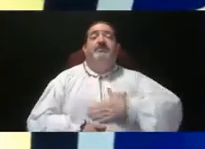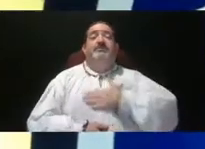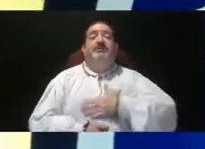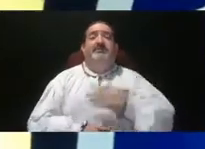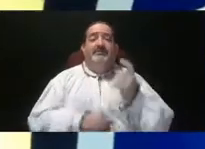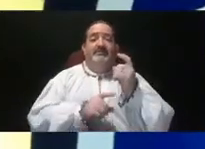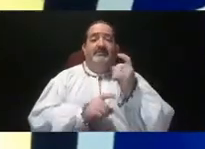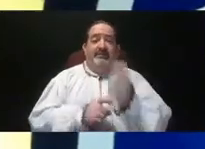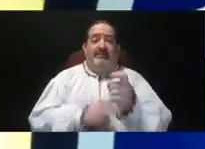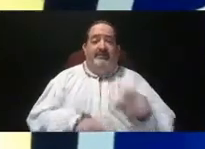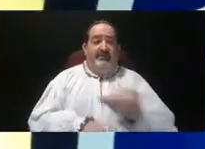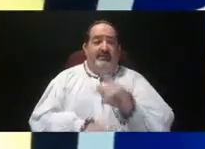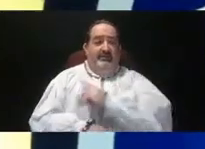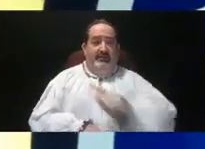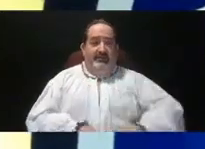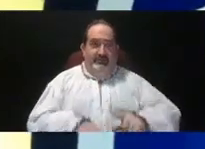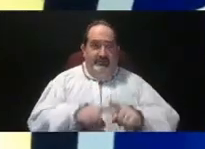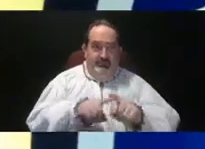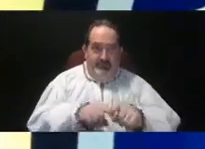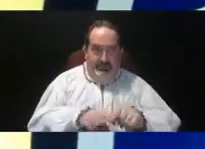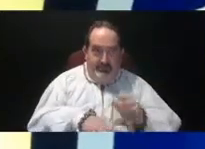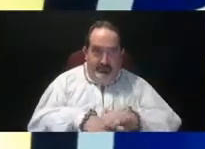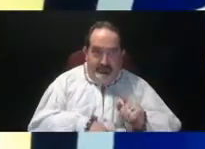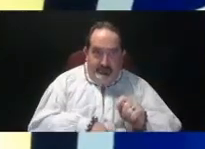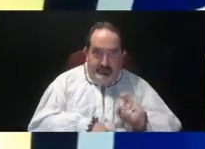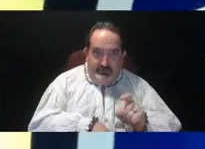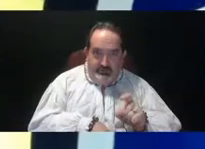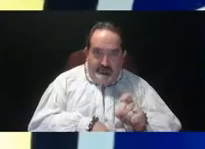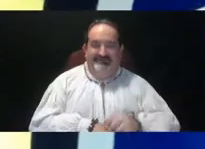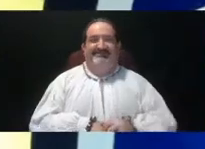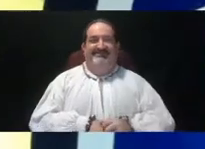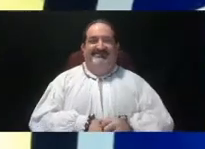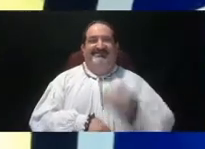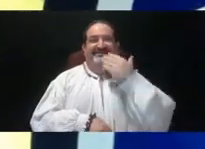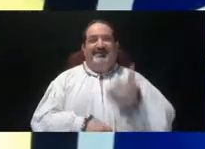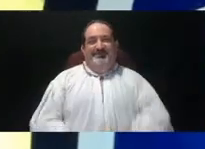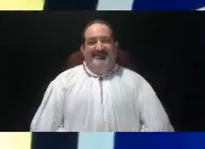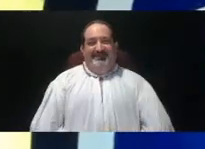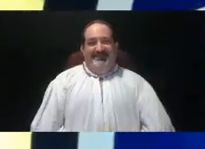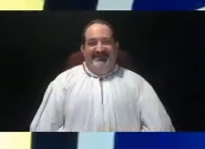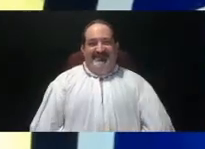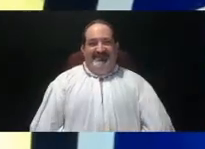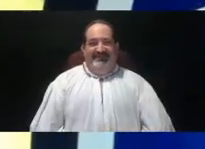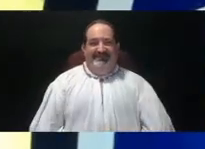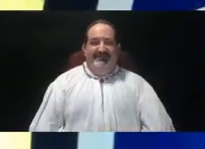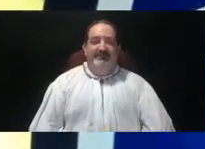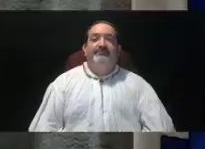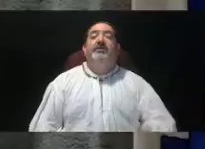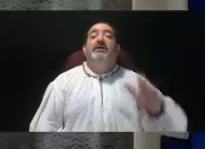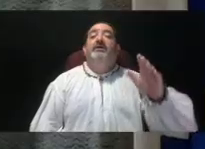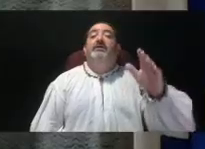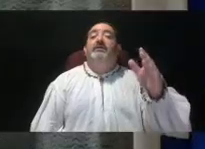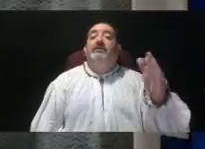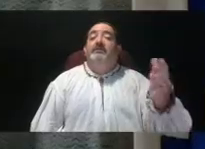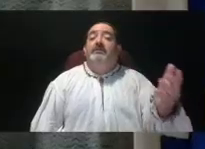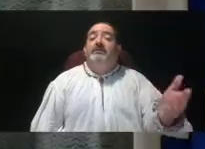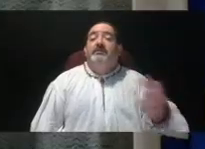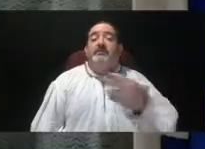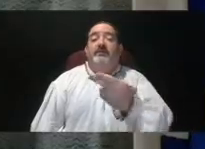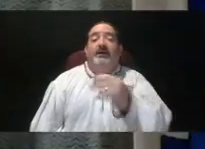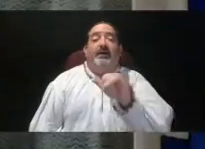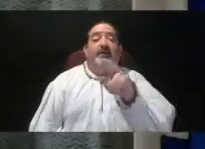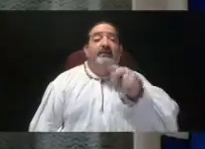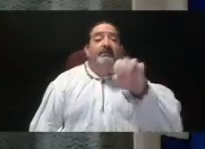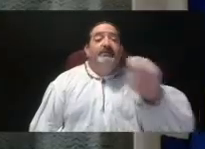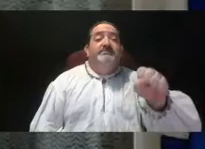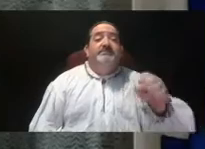the kingdom depended on it. Thank you. Your Highnesses, do you have any comments for the